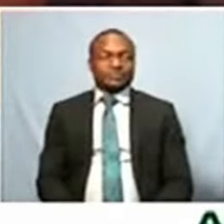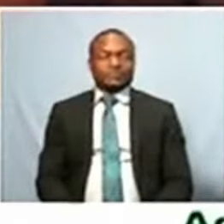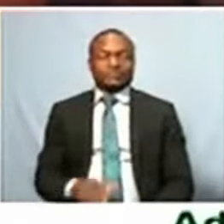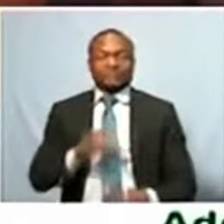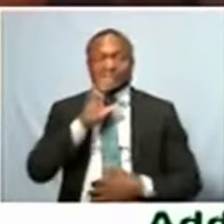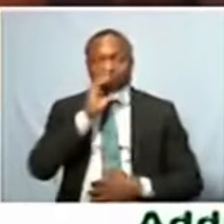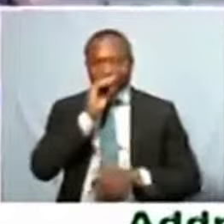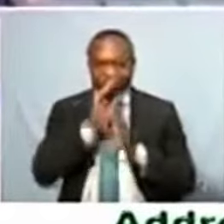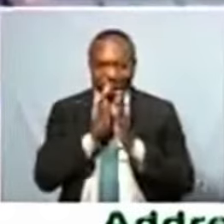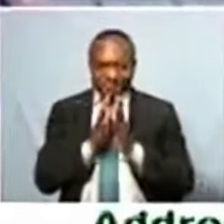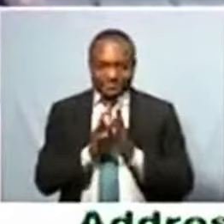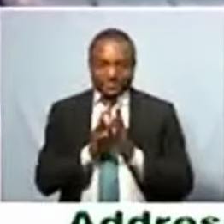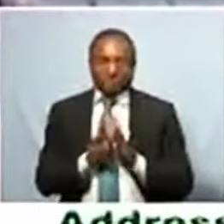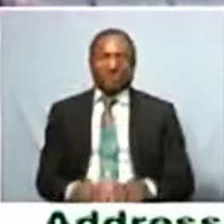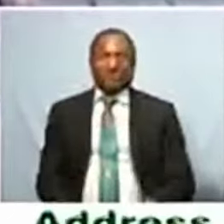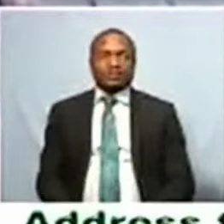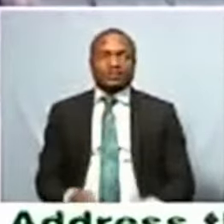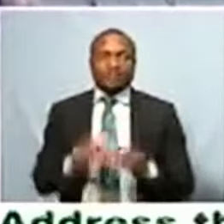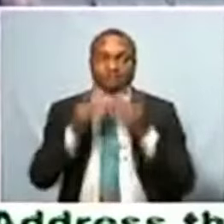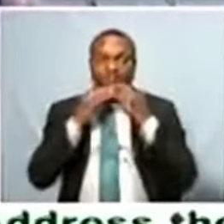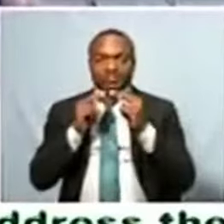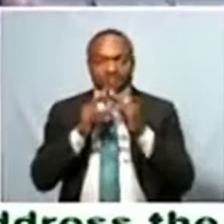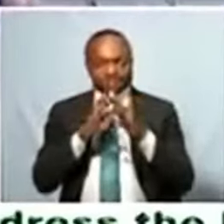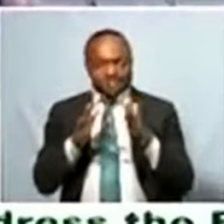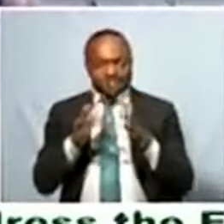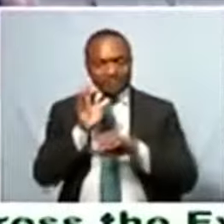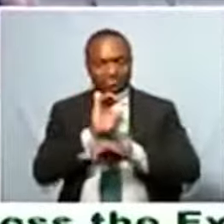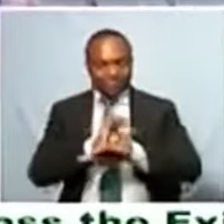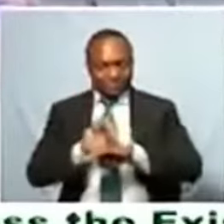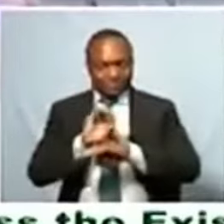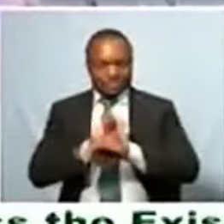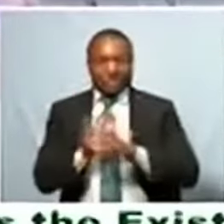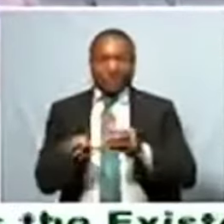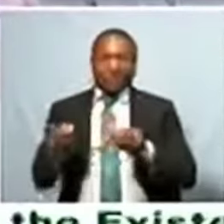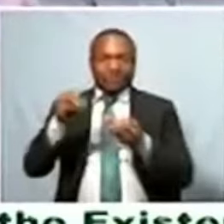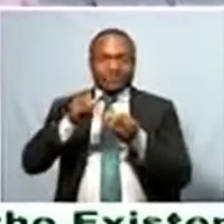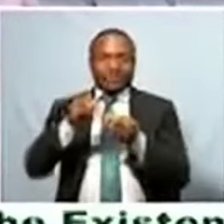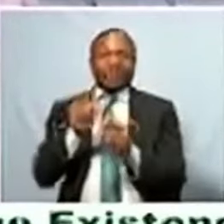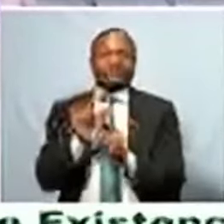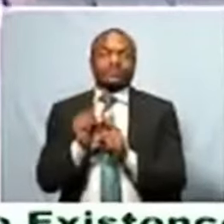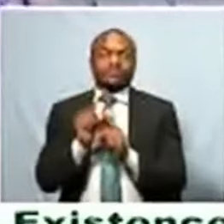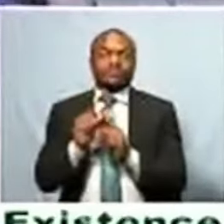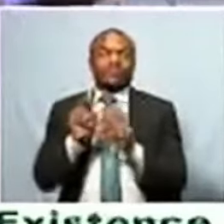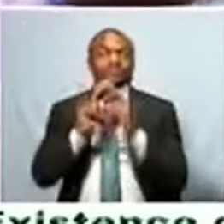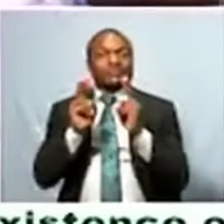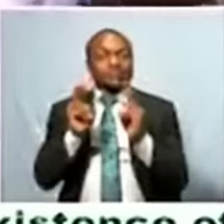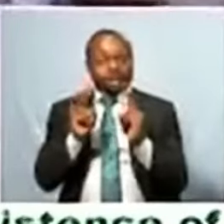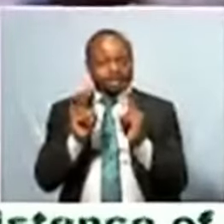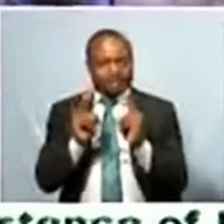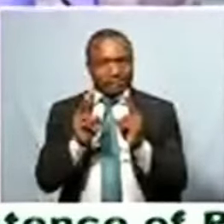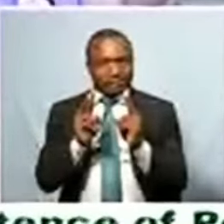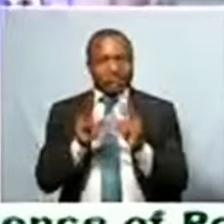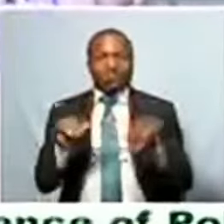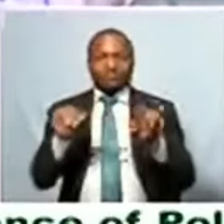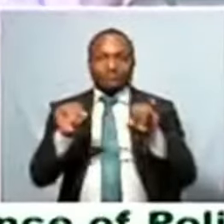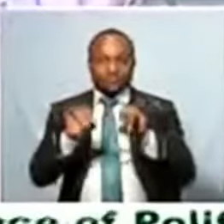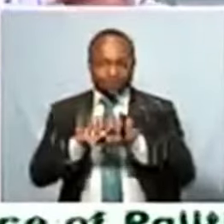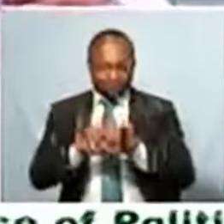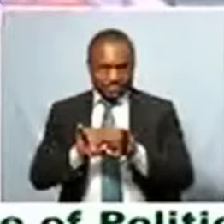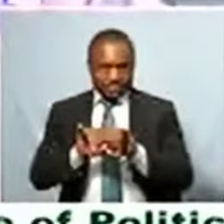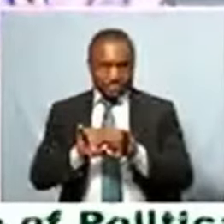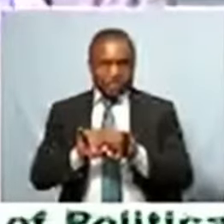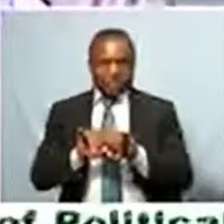Madam Speaker, thank you so much for the opportunity to add a word on a very critical